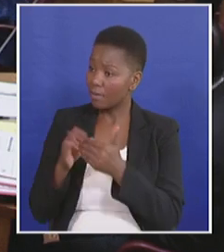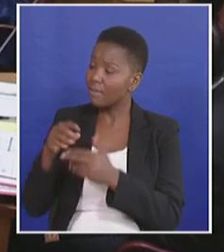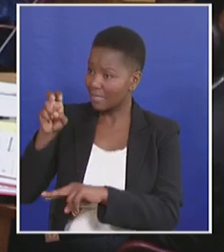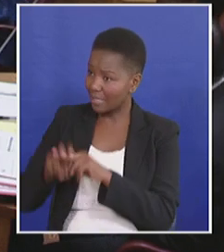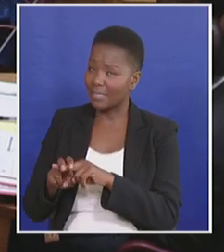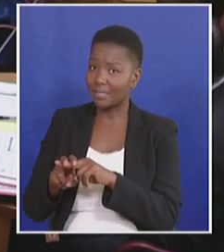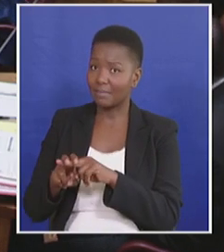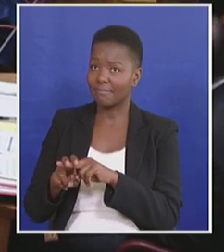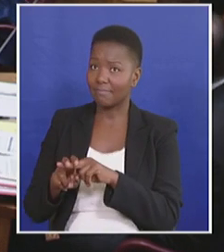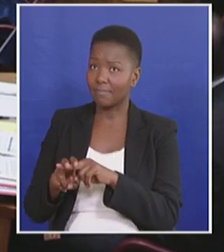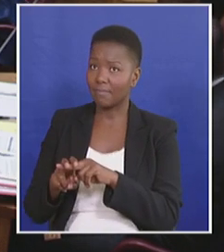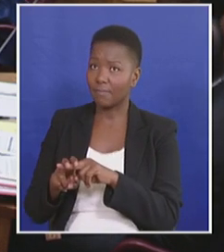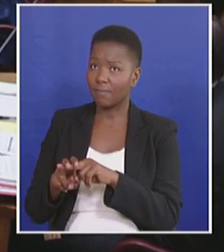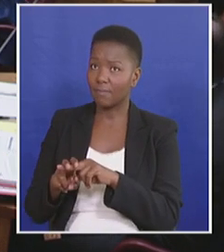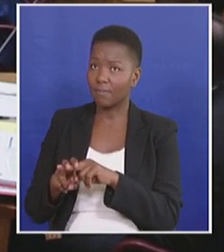sir.